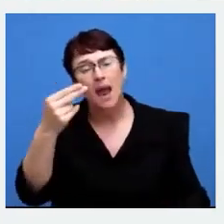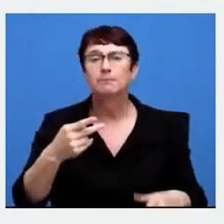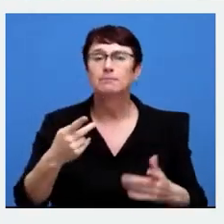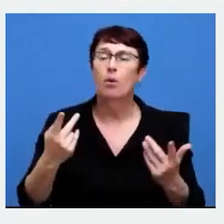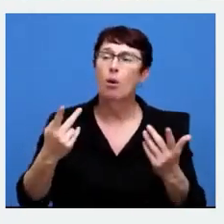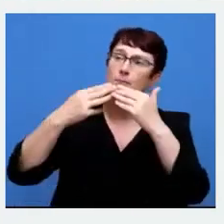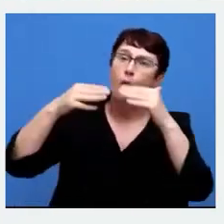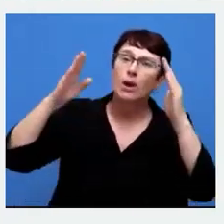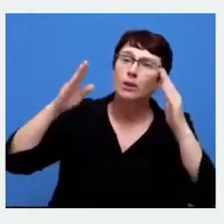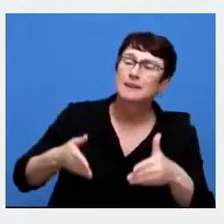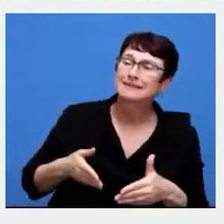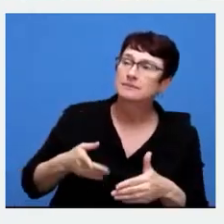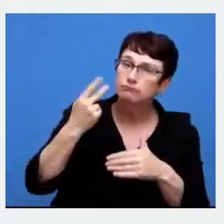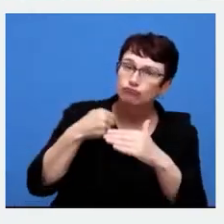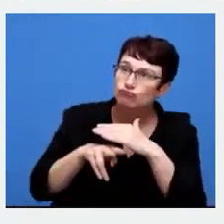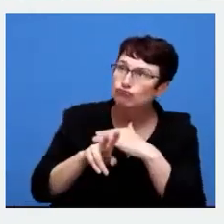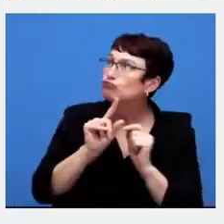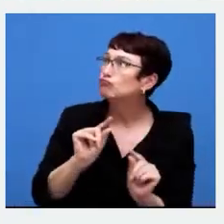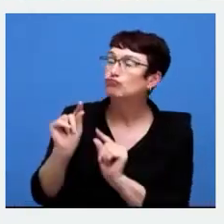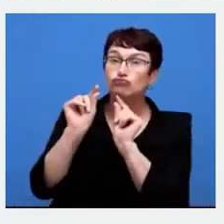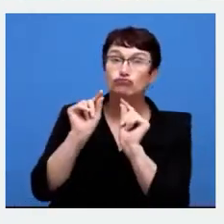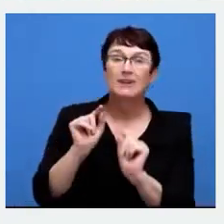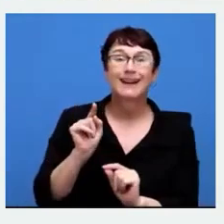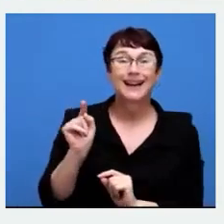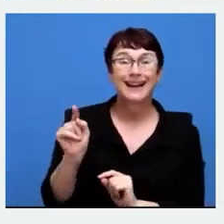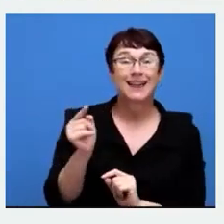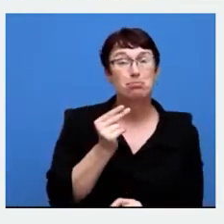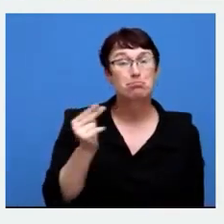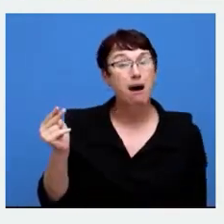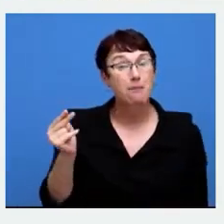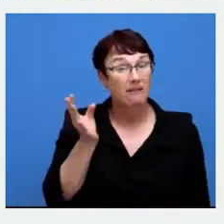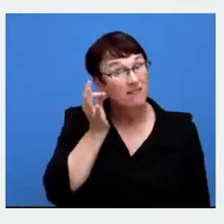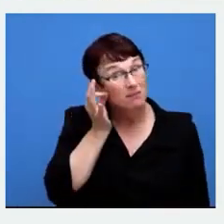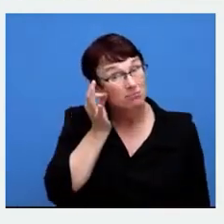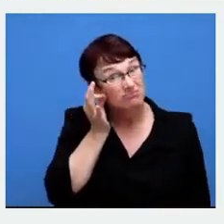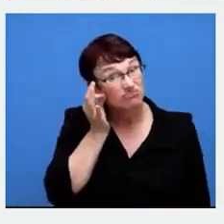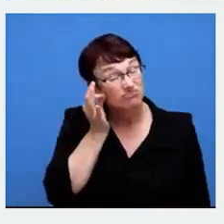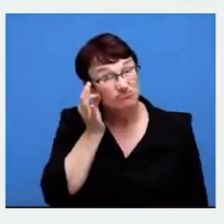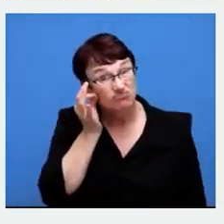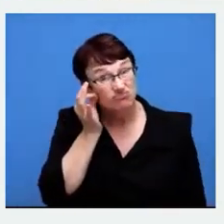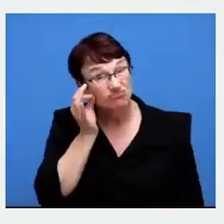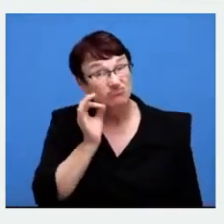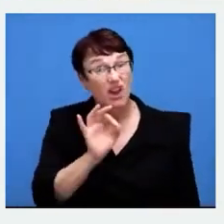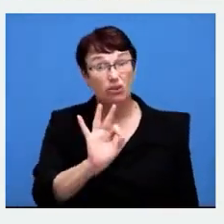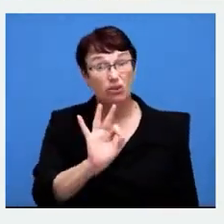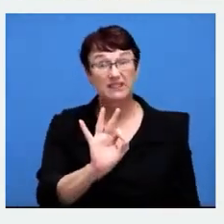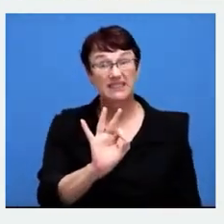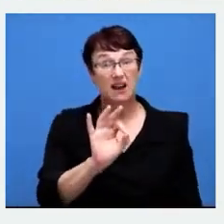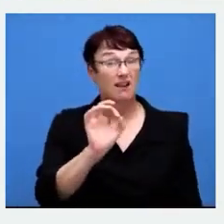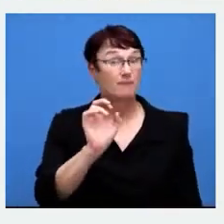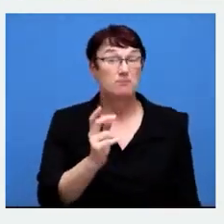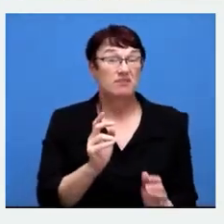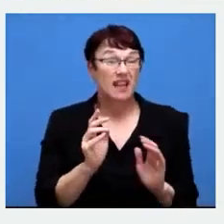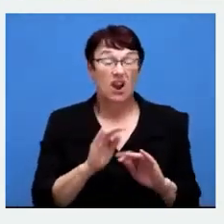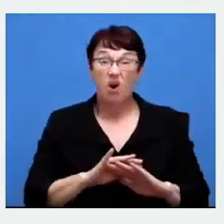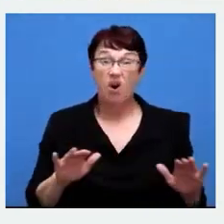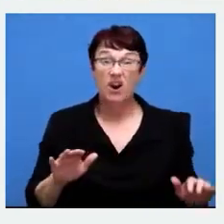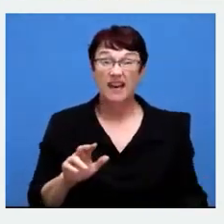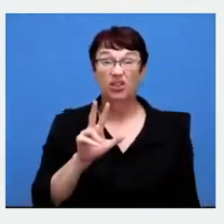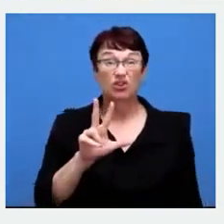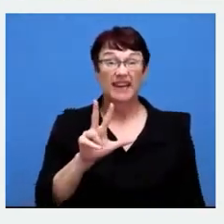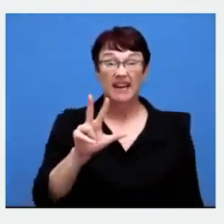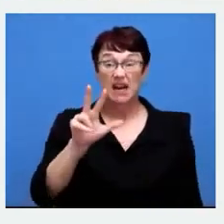in Milan, only the 3% of public spaces are dedicated to women compared to